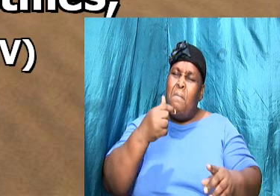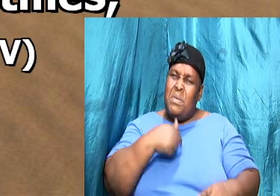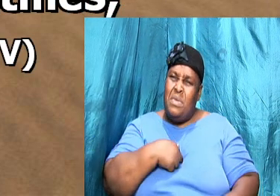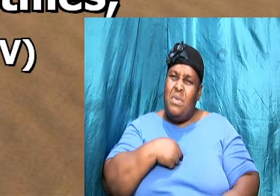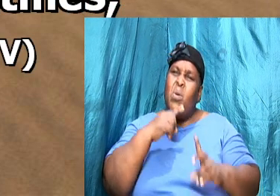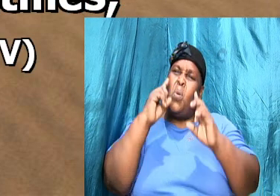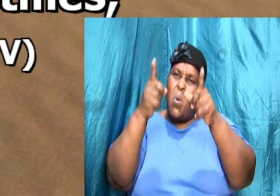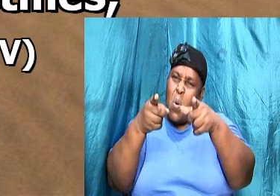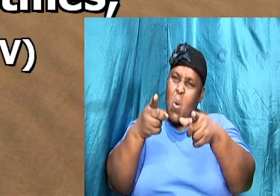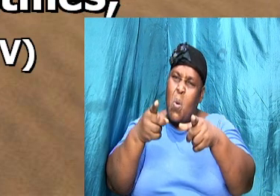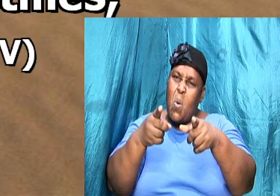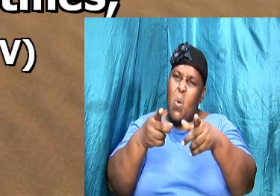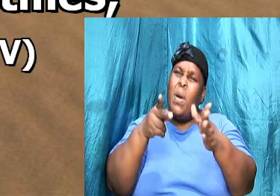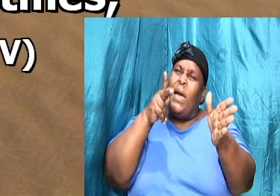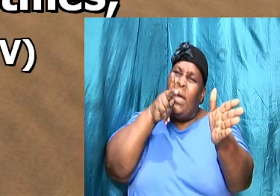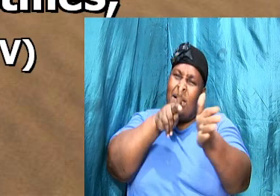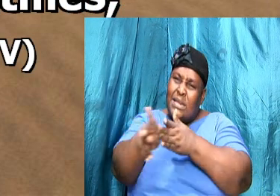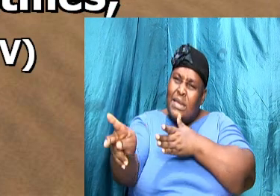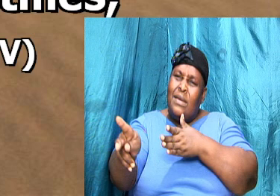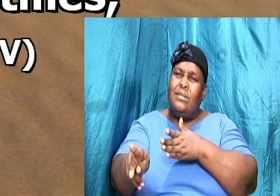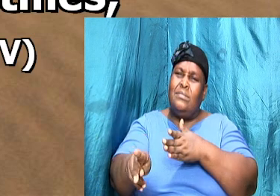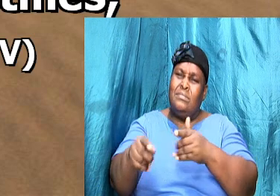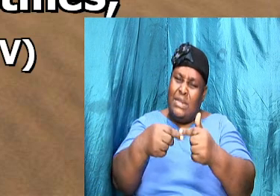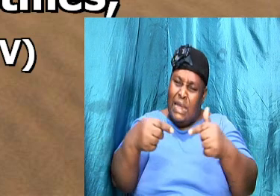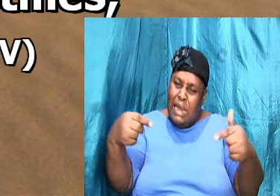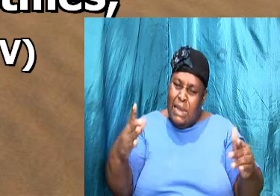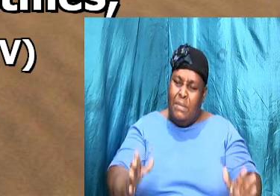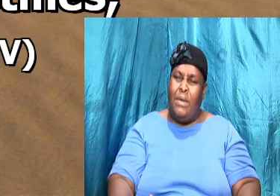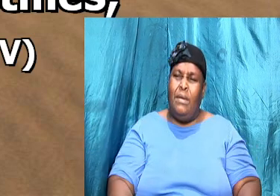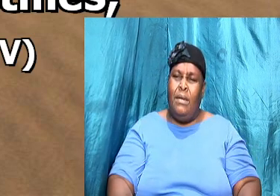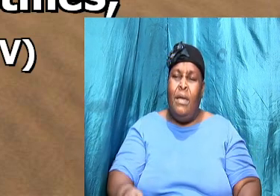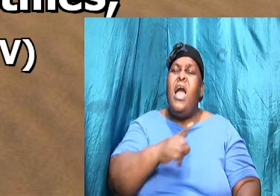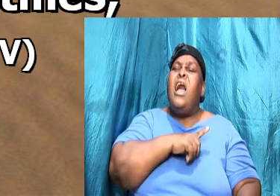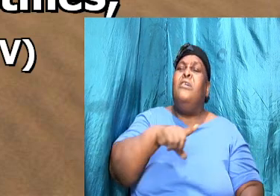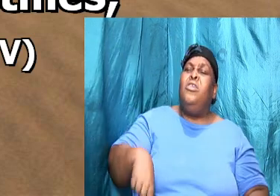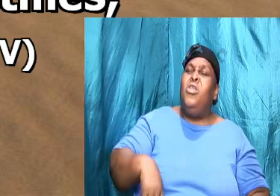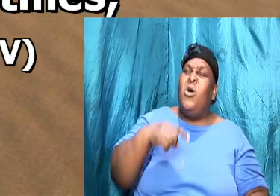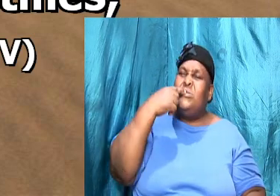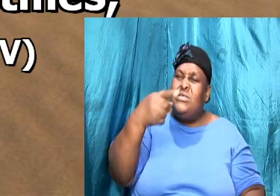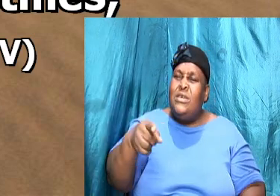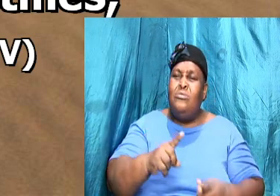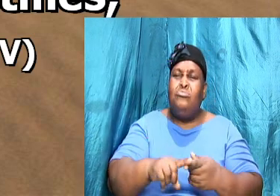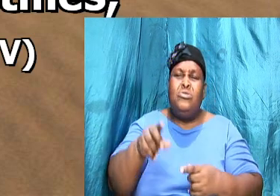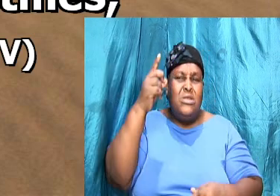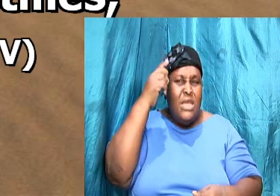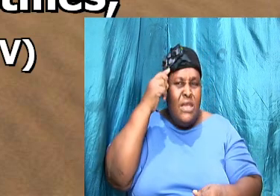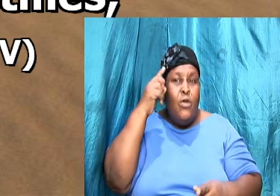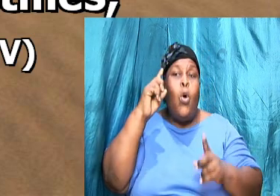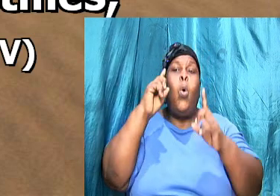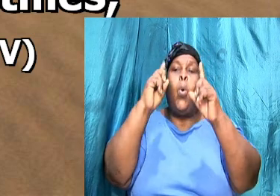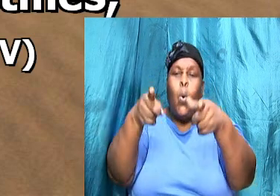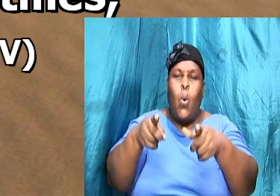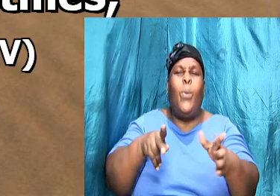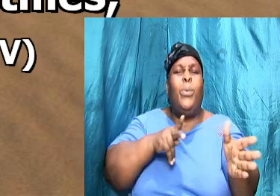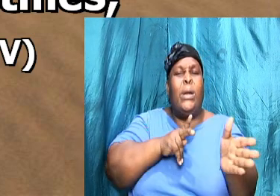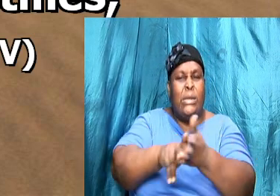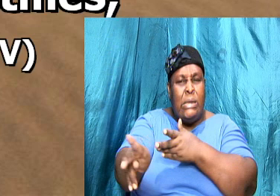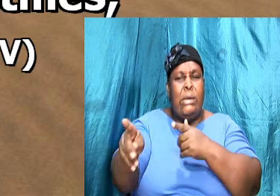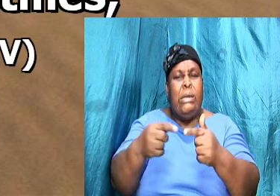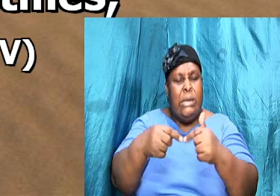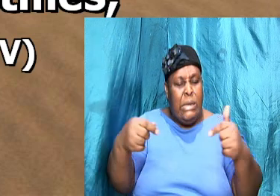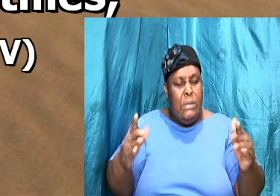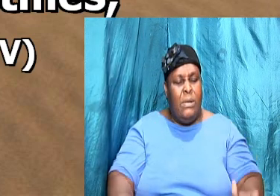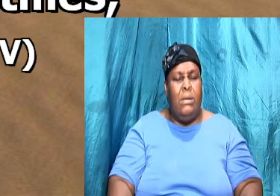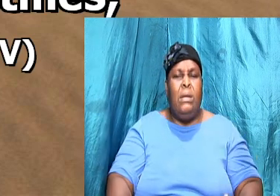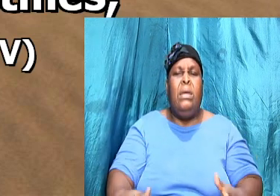and smite these Philistines and the Lord said unto David go and smite the Philistine and